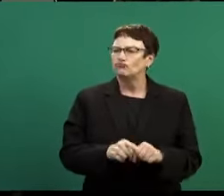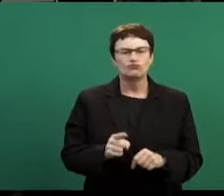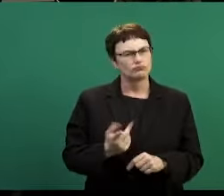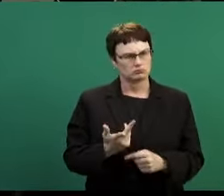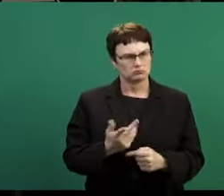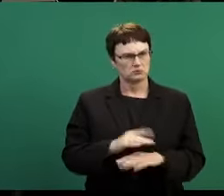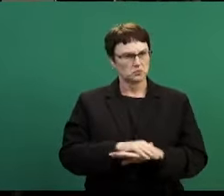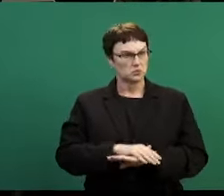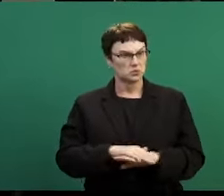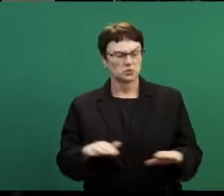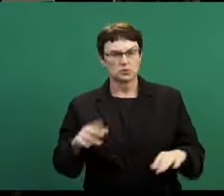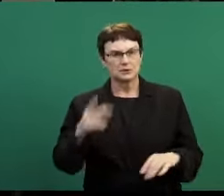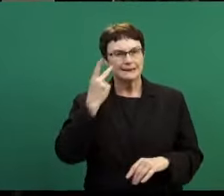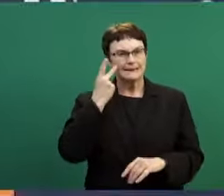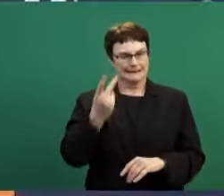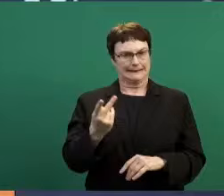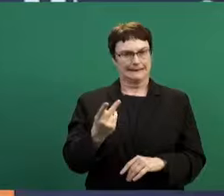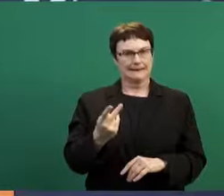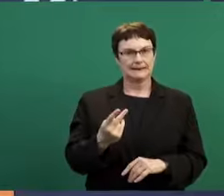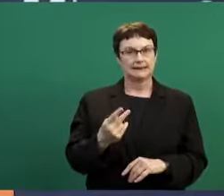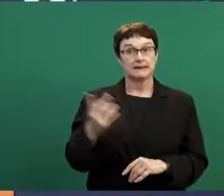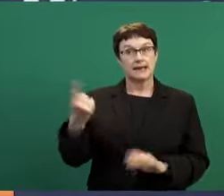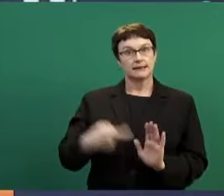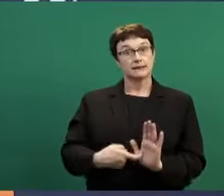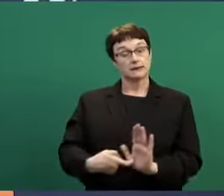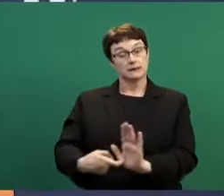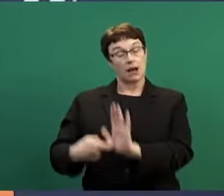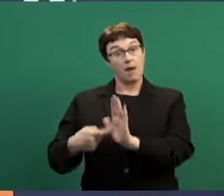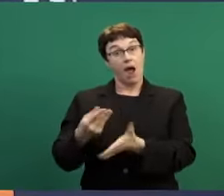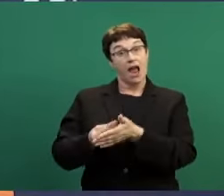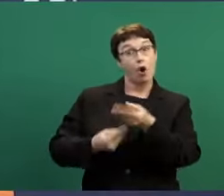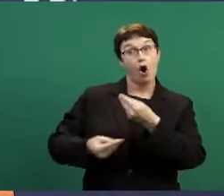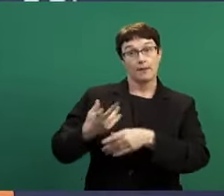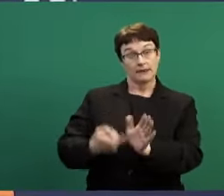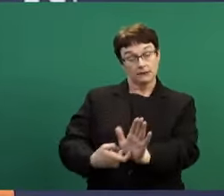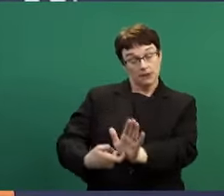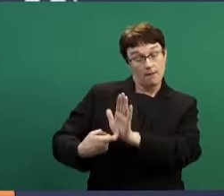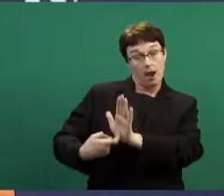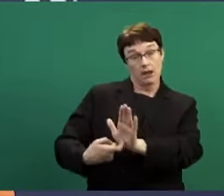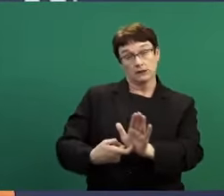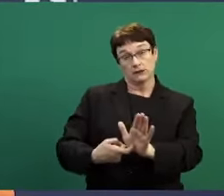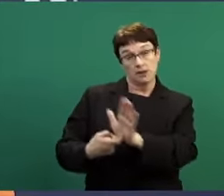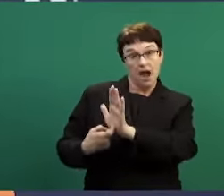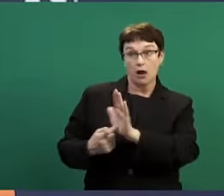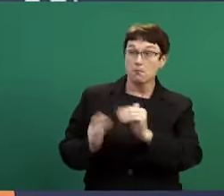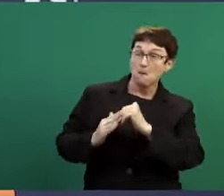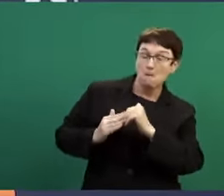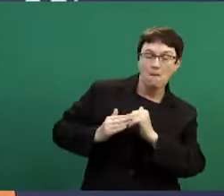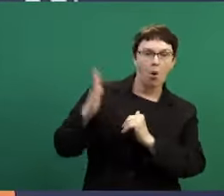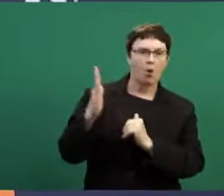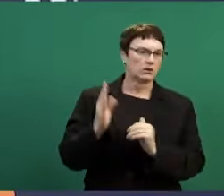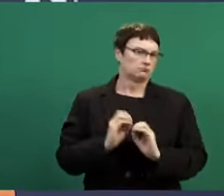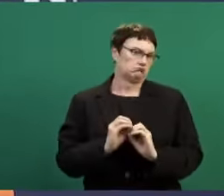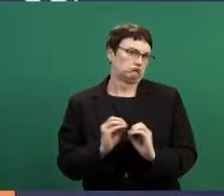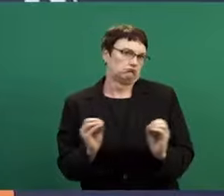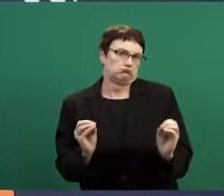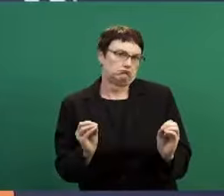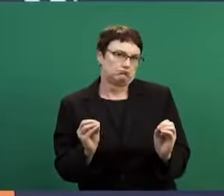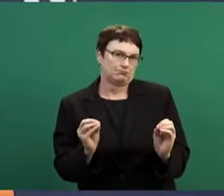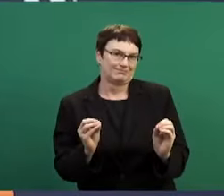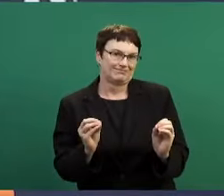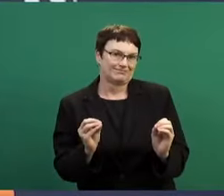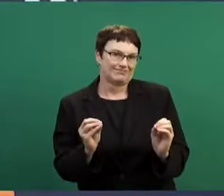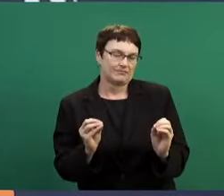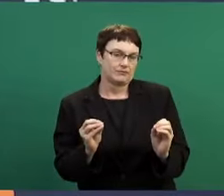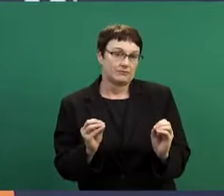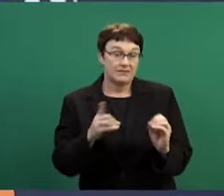elevated demand-side pressures in the economy at the moment. The nature of the inflation had been in